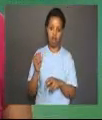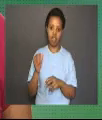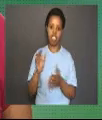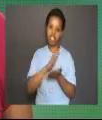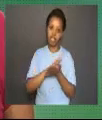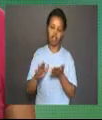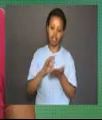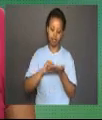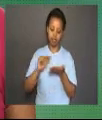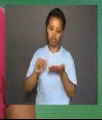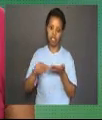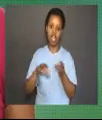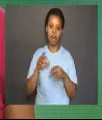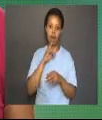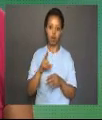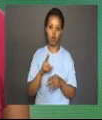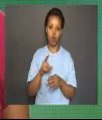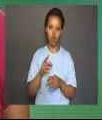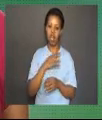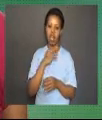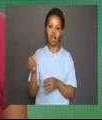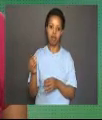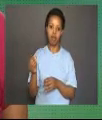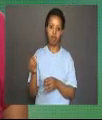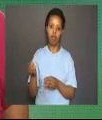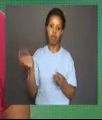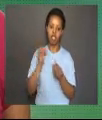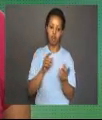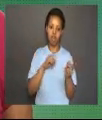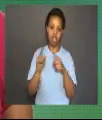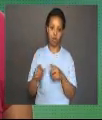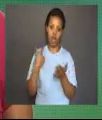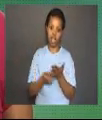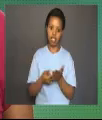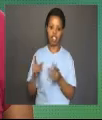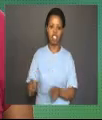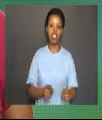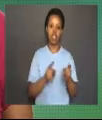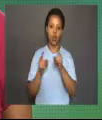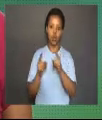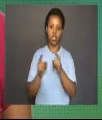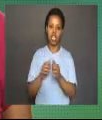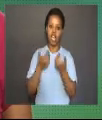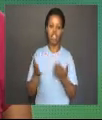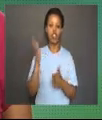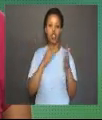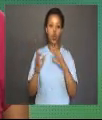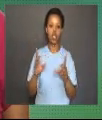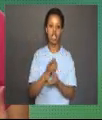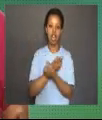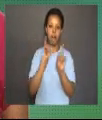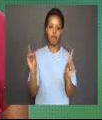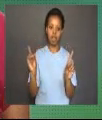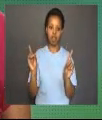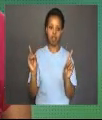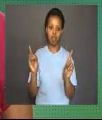As well, we will learn how these methods are used to solve problems